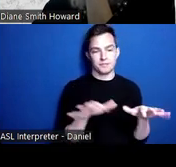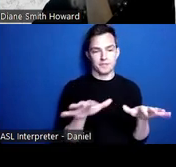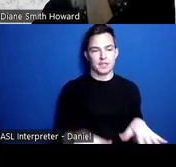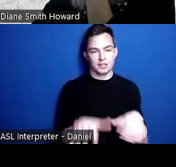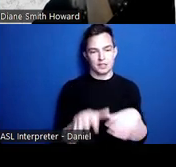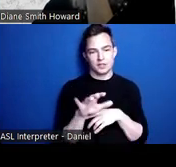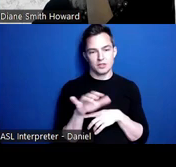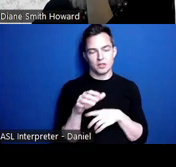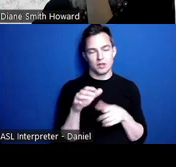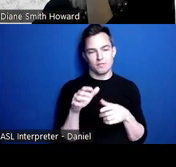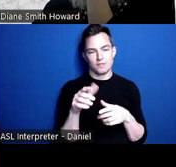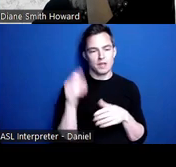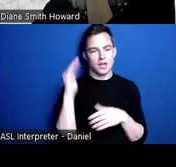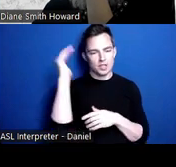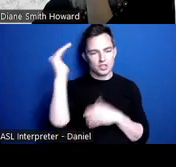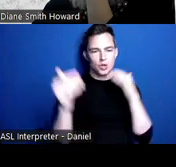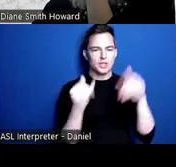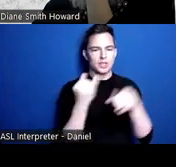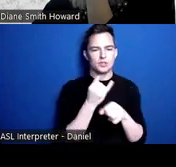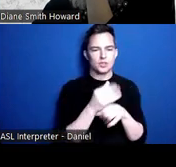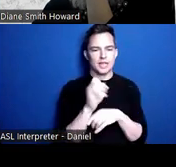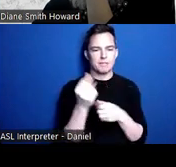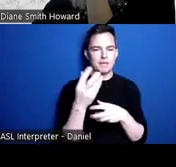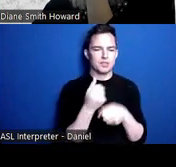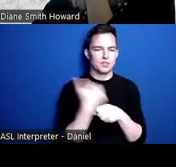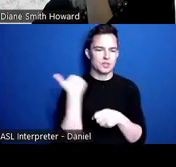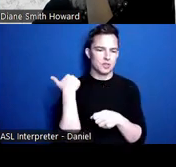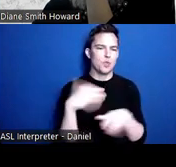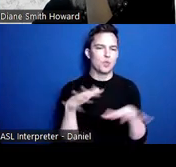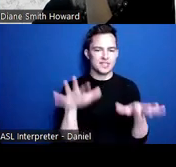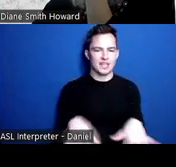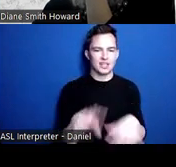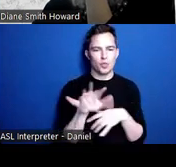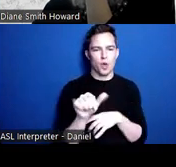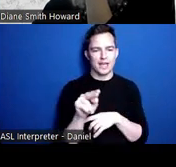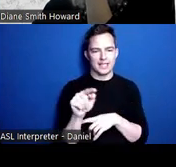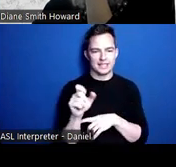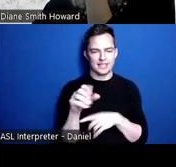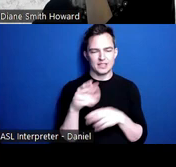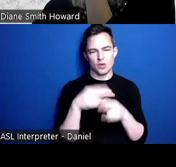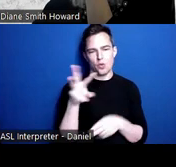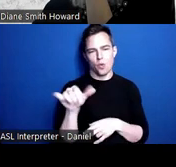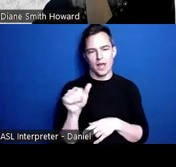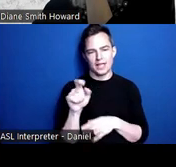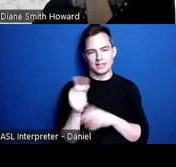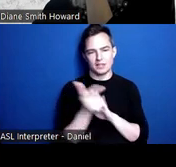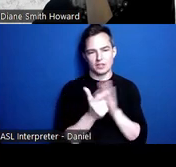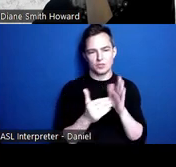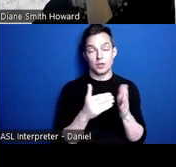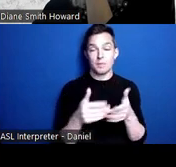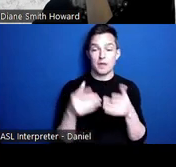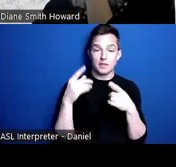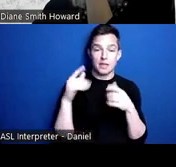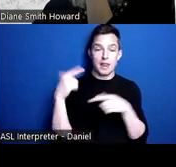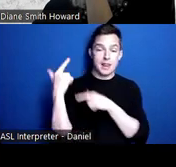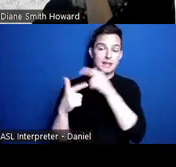adult institutionalization case many years ago with DMH. And since then, the legacy of working with DMH,